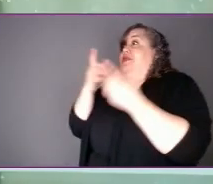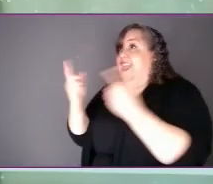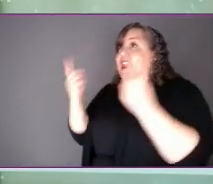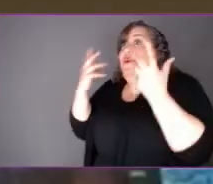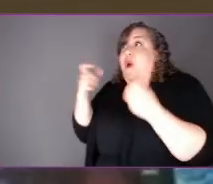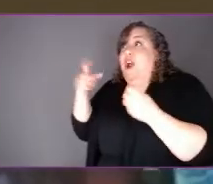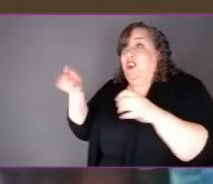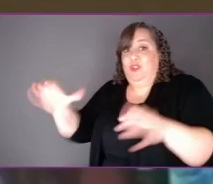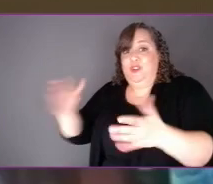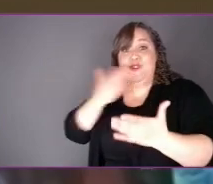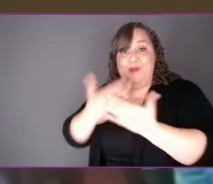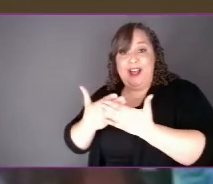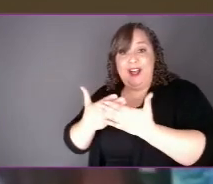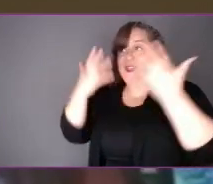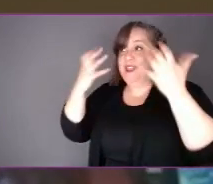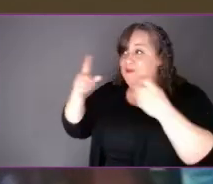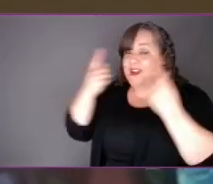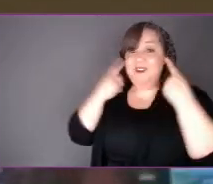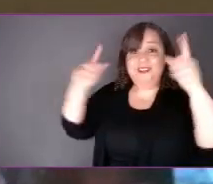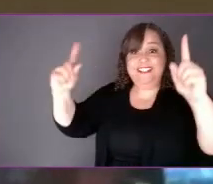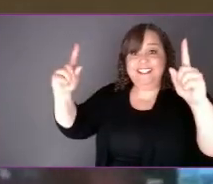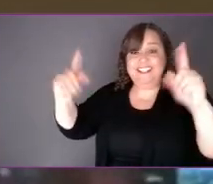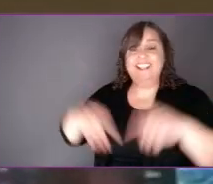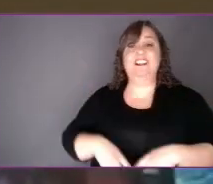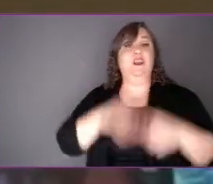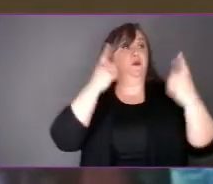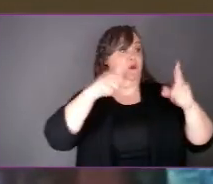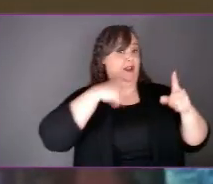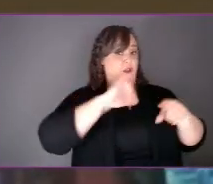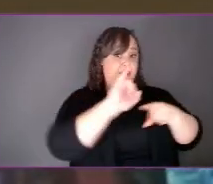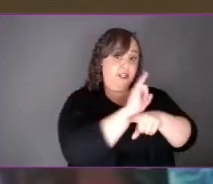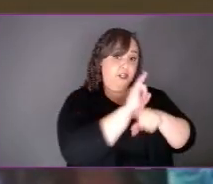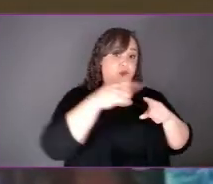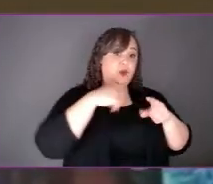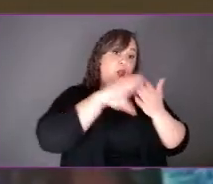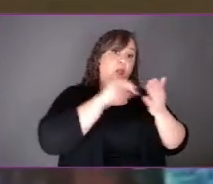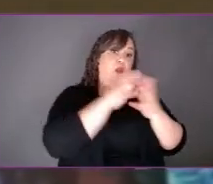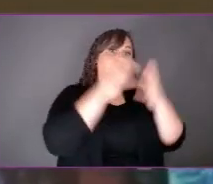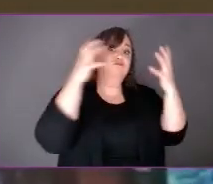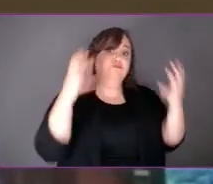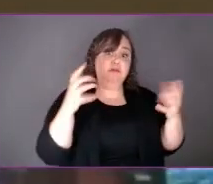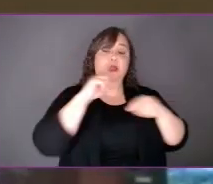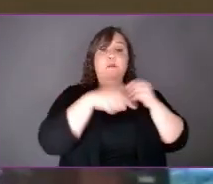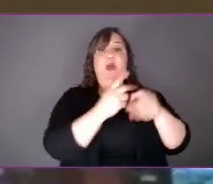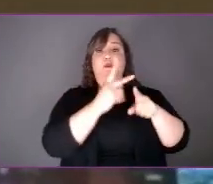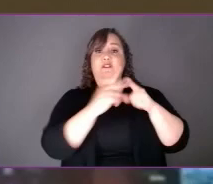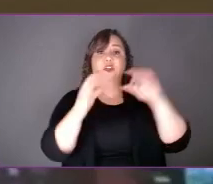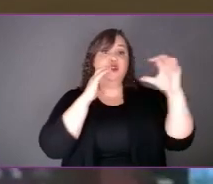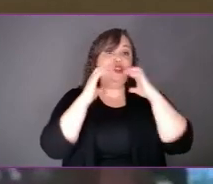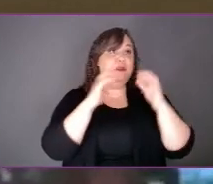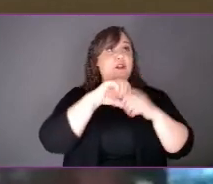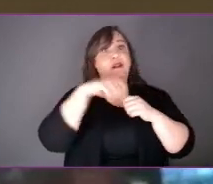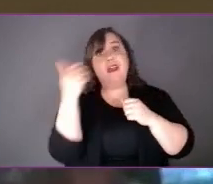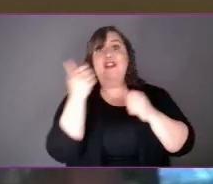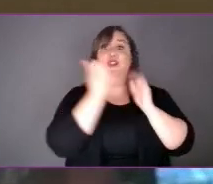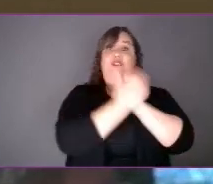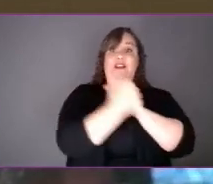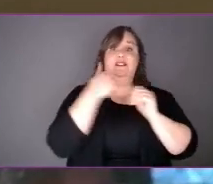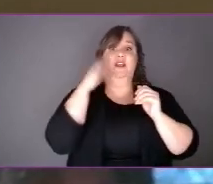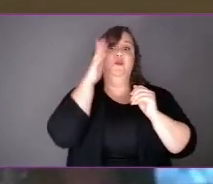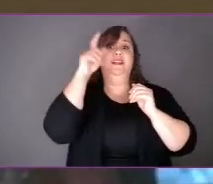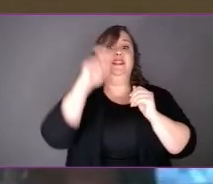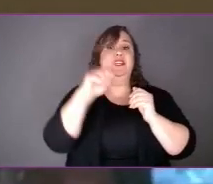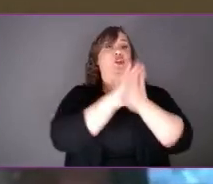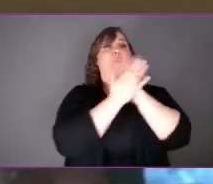see you succeed. Back when I was an intern, I learned a ton about professional communication and other skills I would need to be part of this world-class flight control